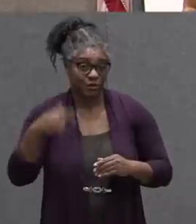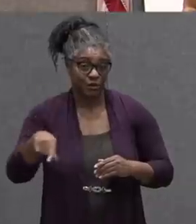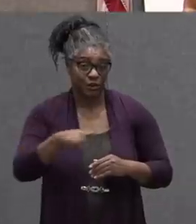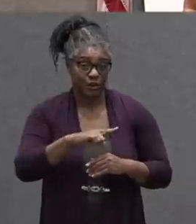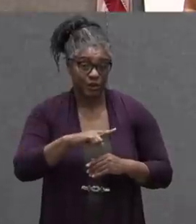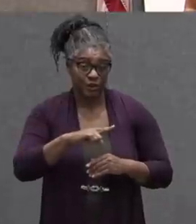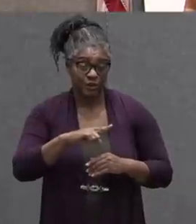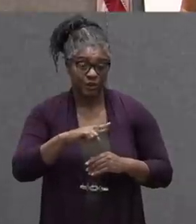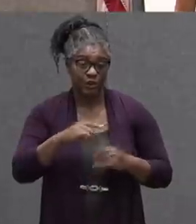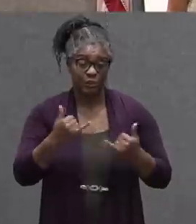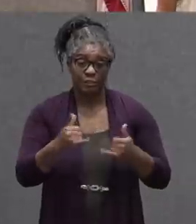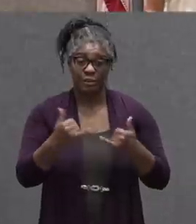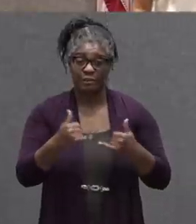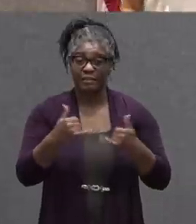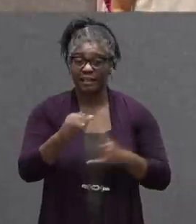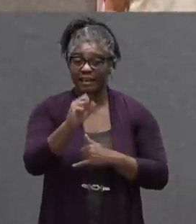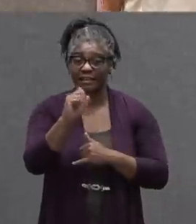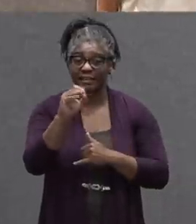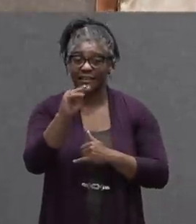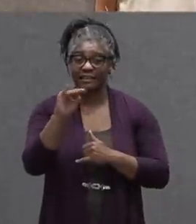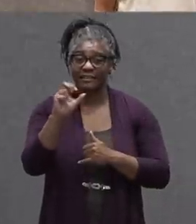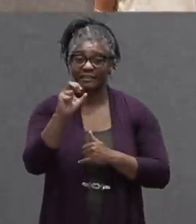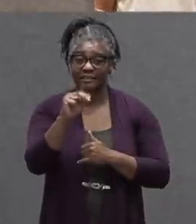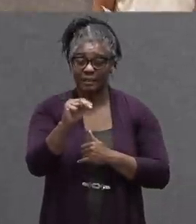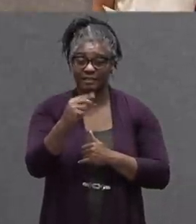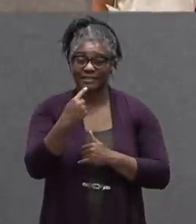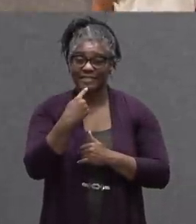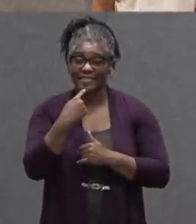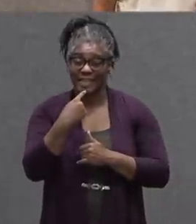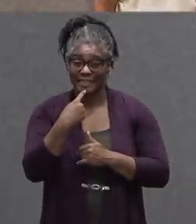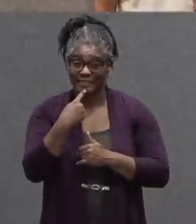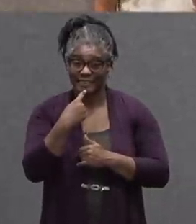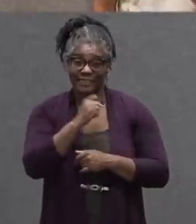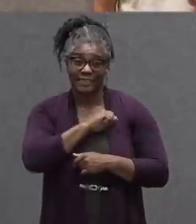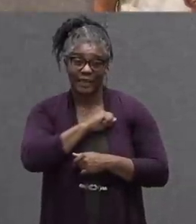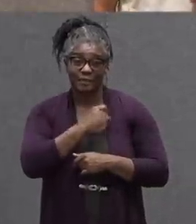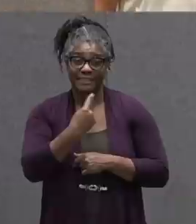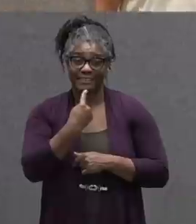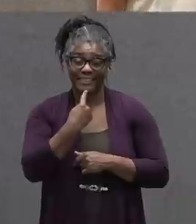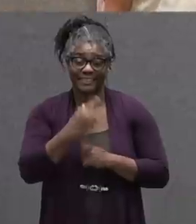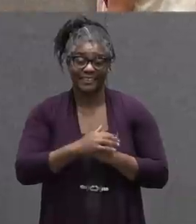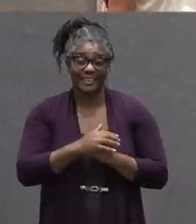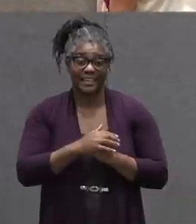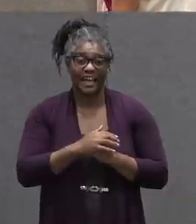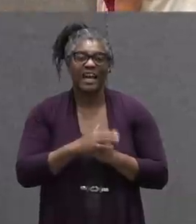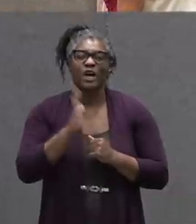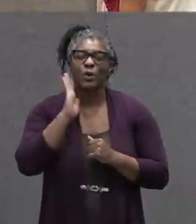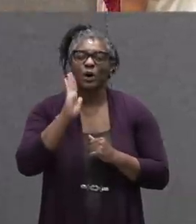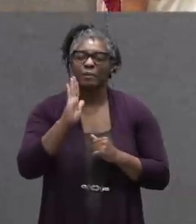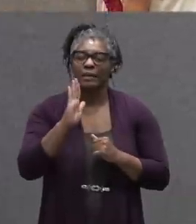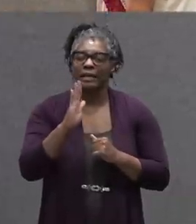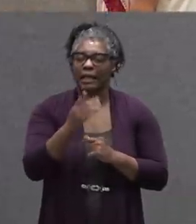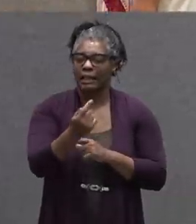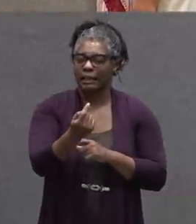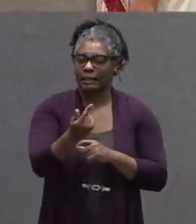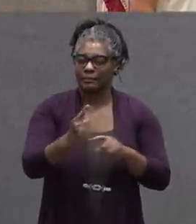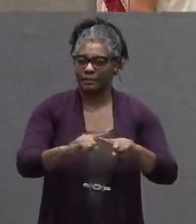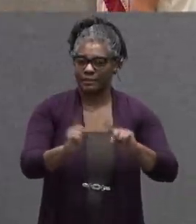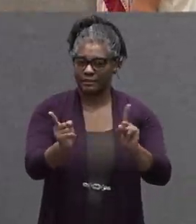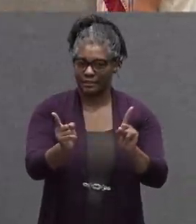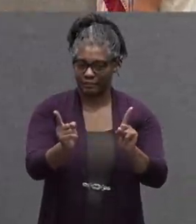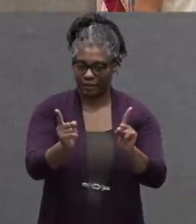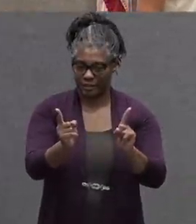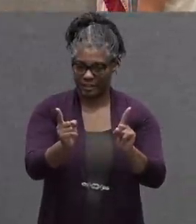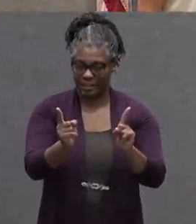They have. Okay, great. Now this is Simon Says, but it's going to be a little bit different because I'm not going to say the actual word. You have to try to guess